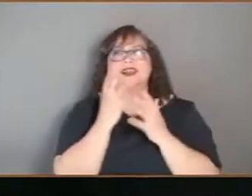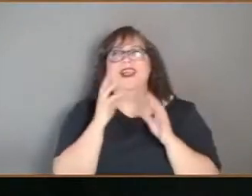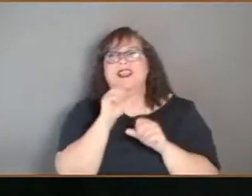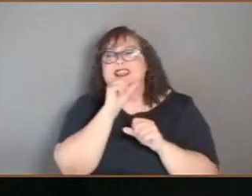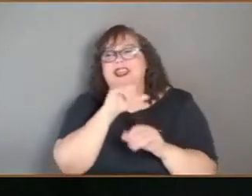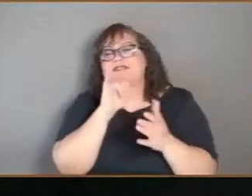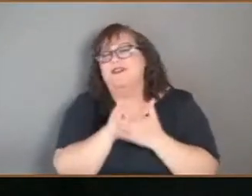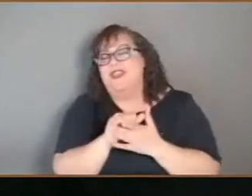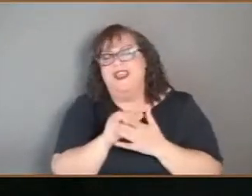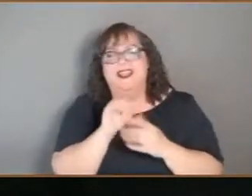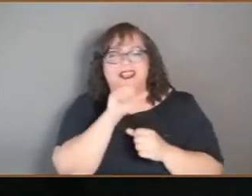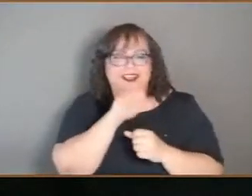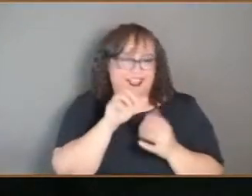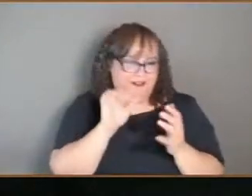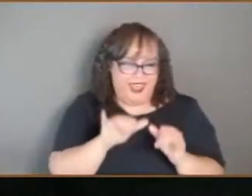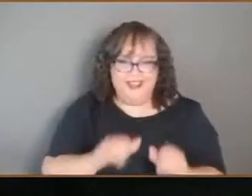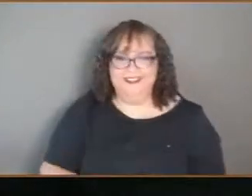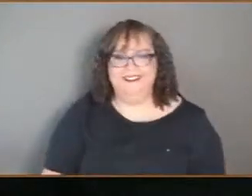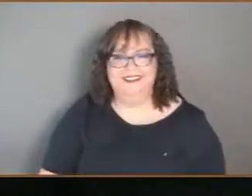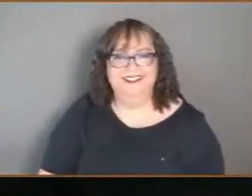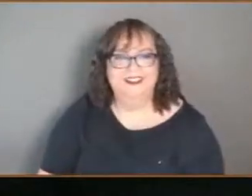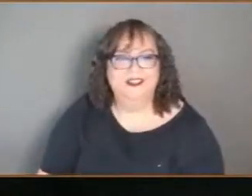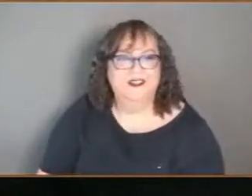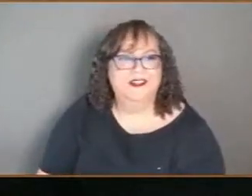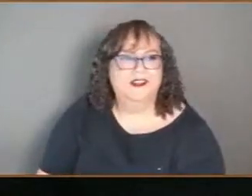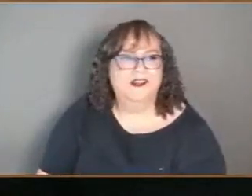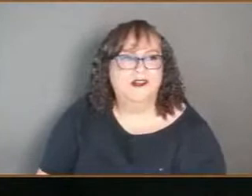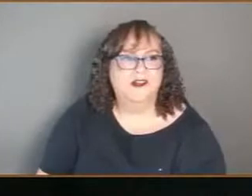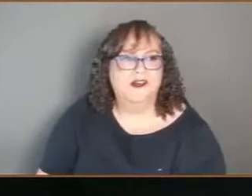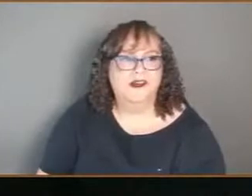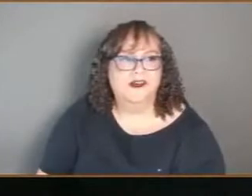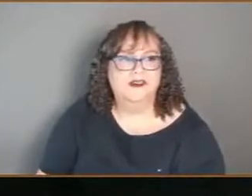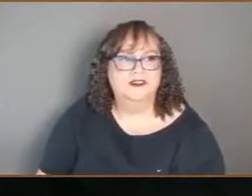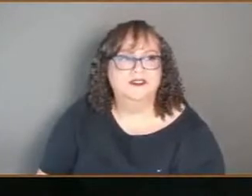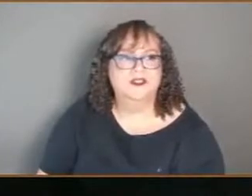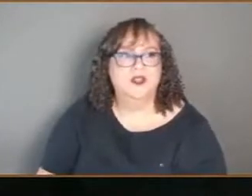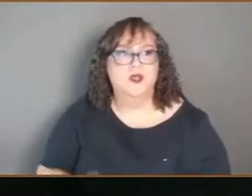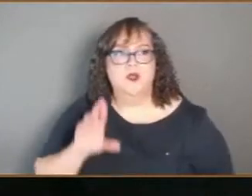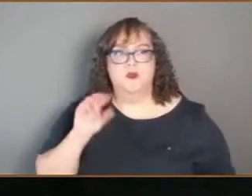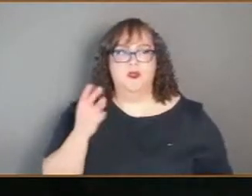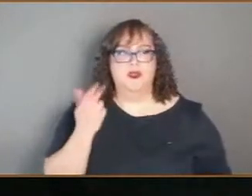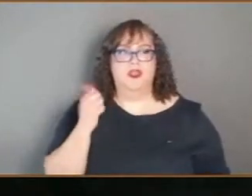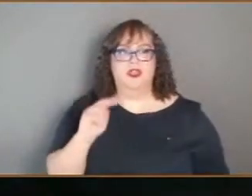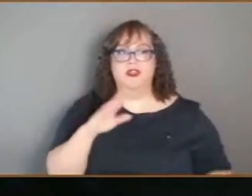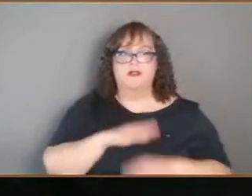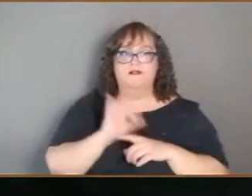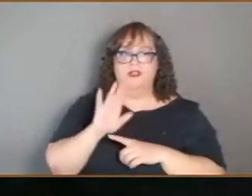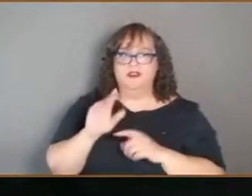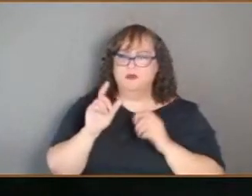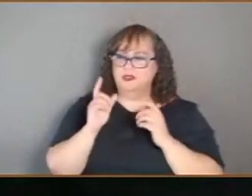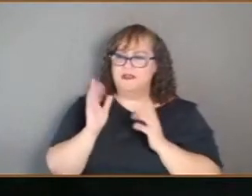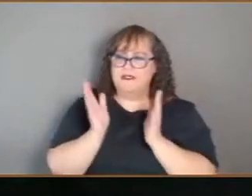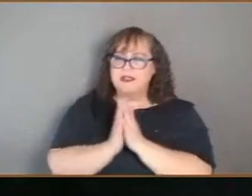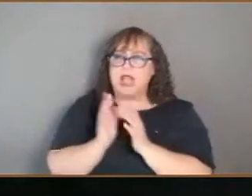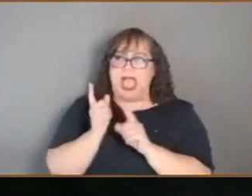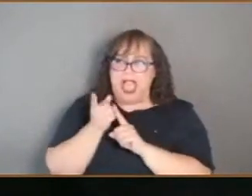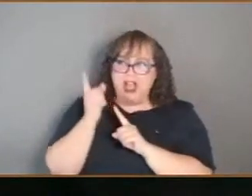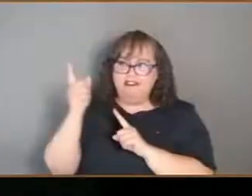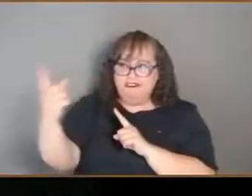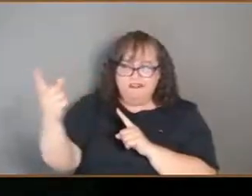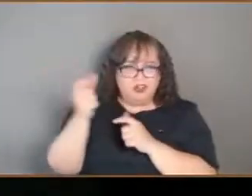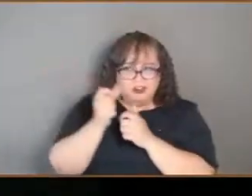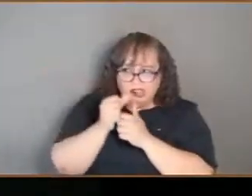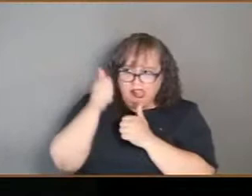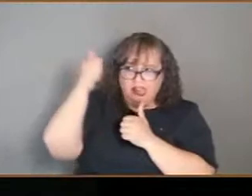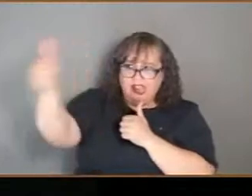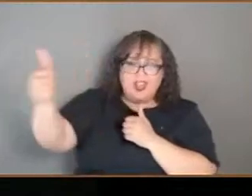that. All right, Rohan on Facebook. How far are the asteroids? Wow, they're far, Carly, right? So they're very